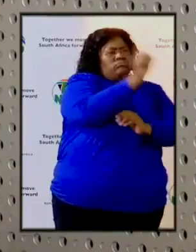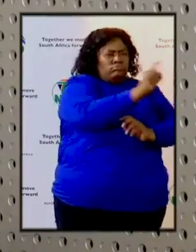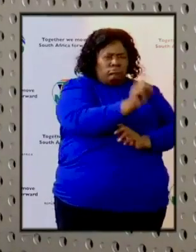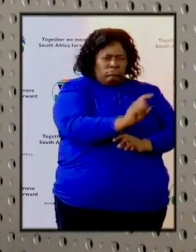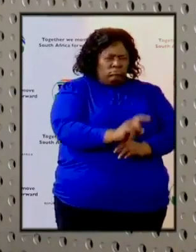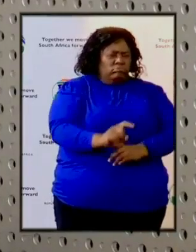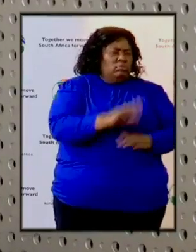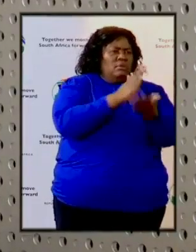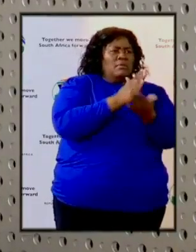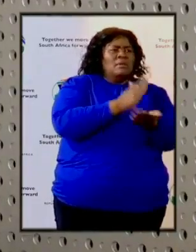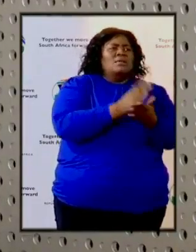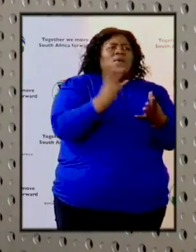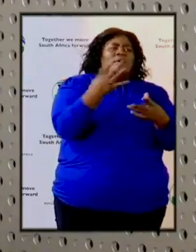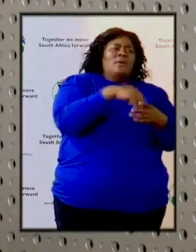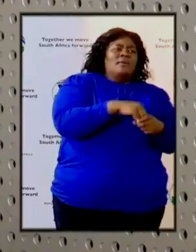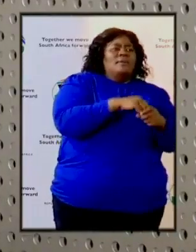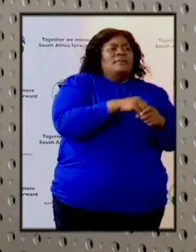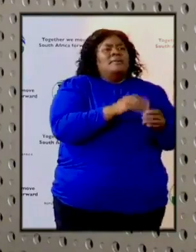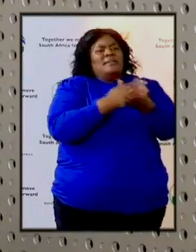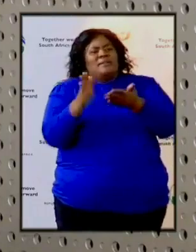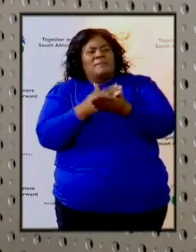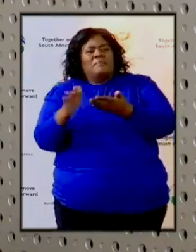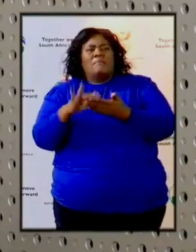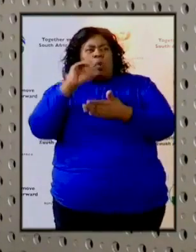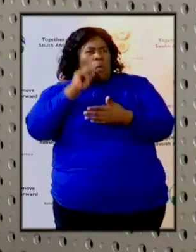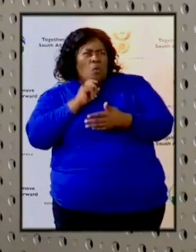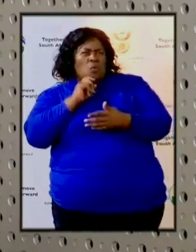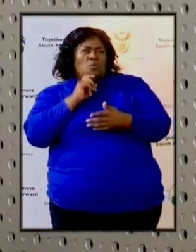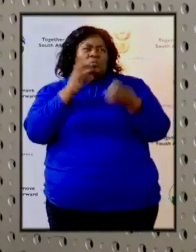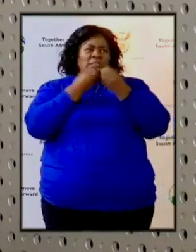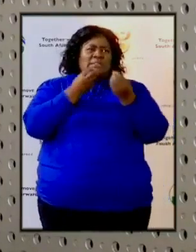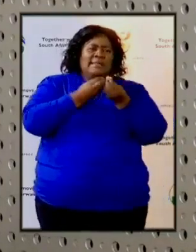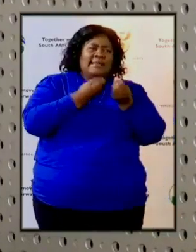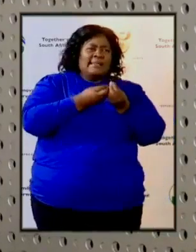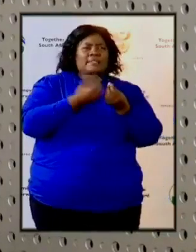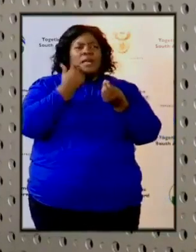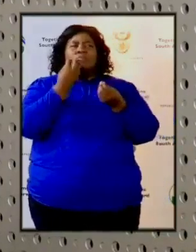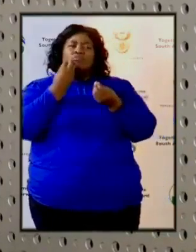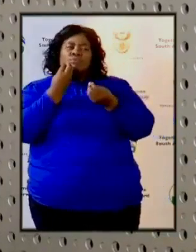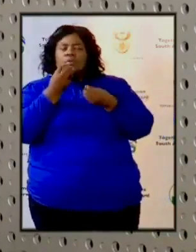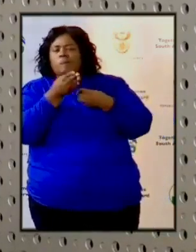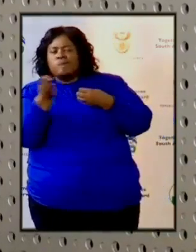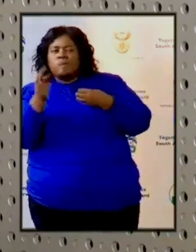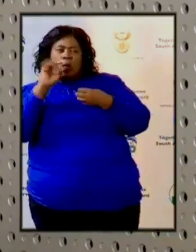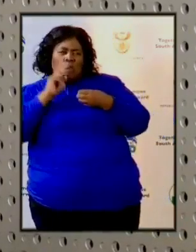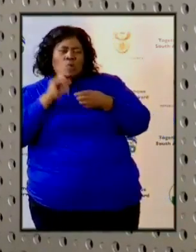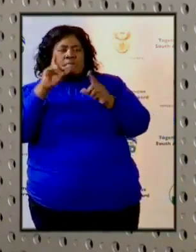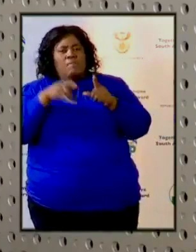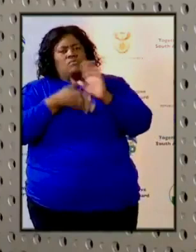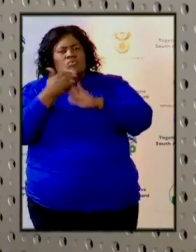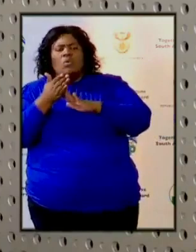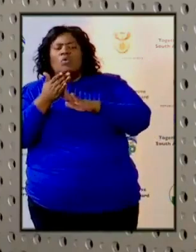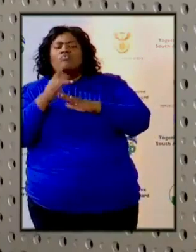place, including removing old ingredients if they were left there. So it's very